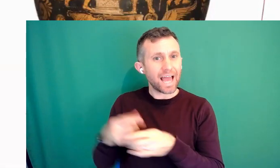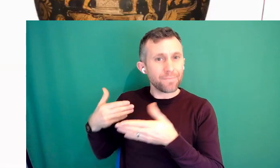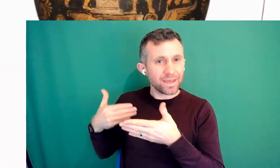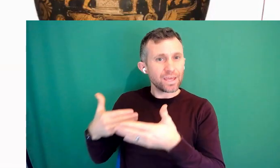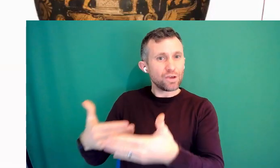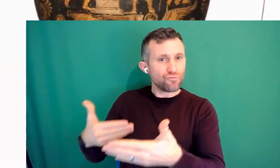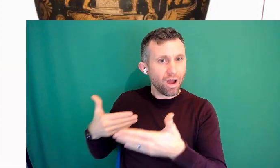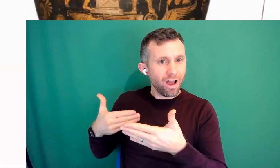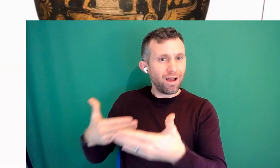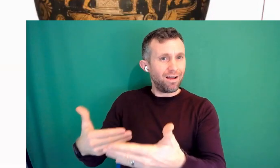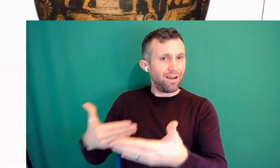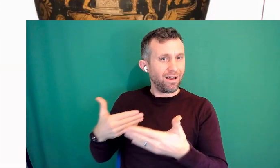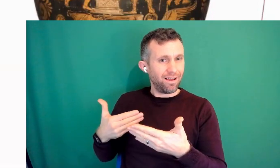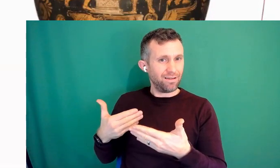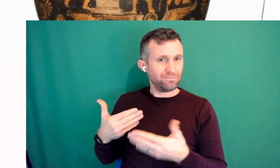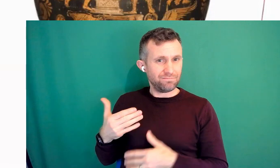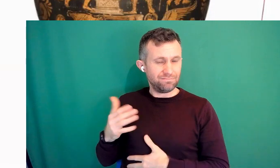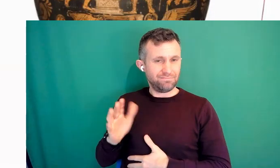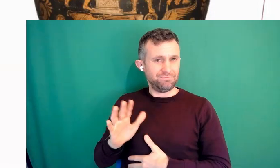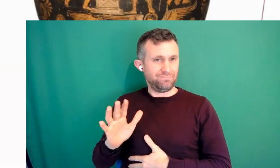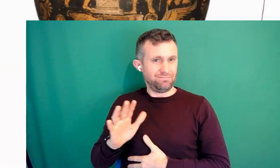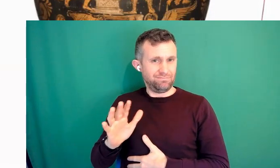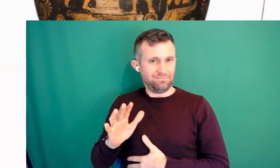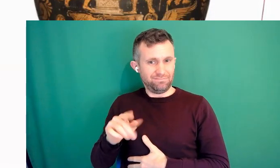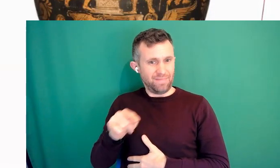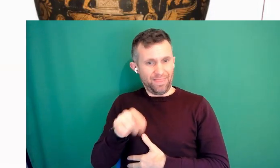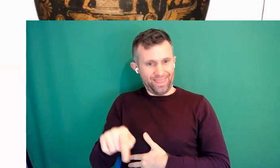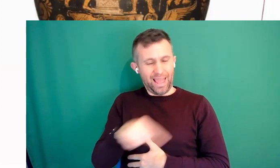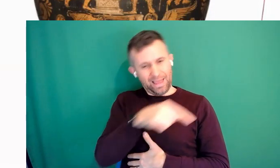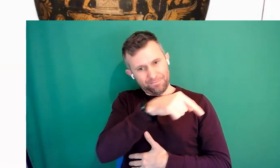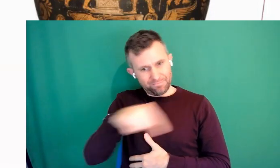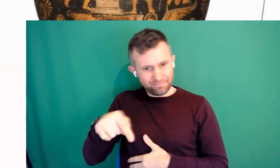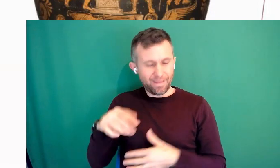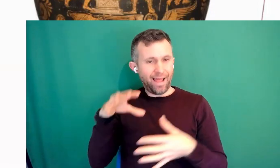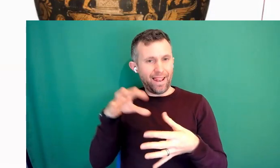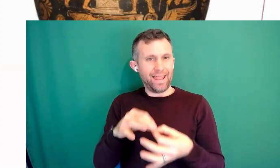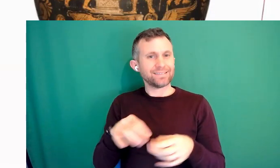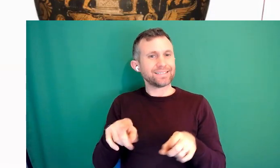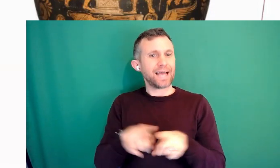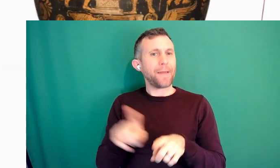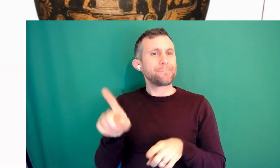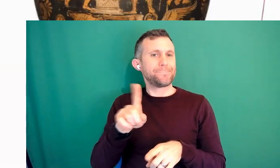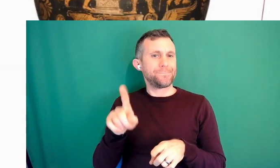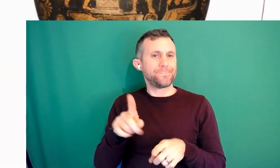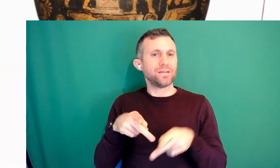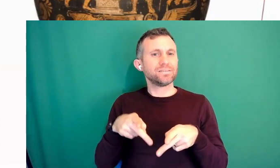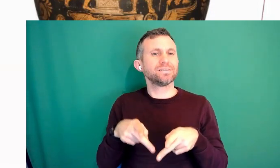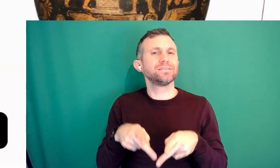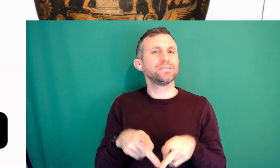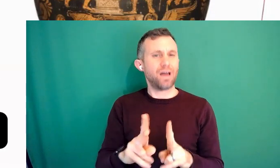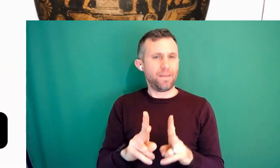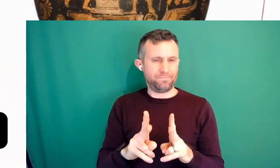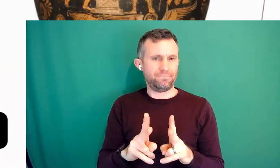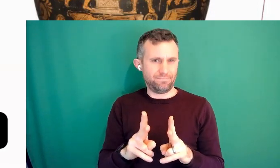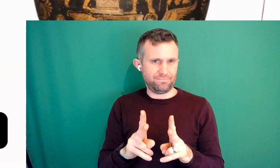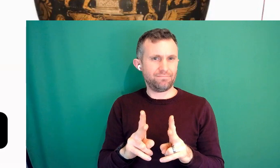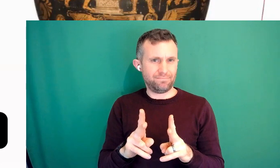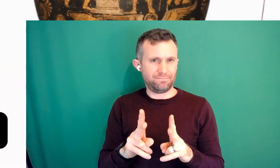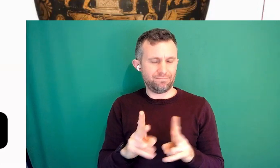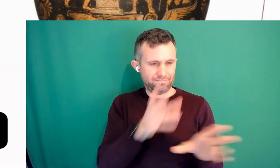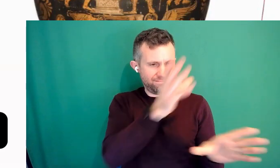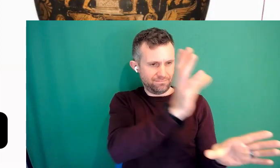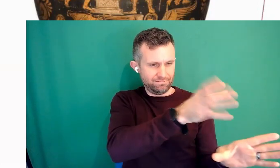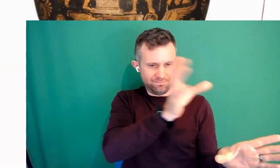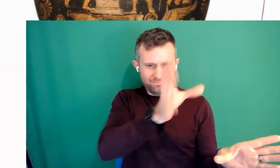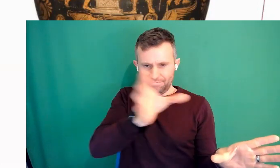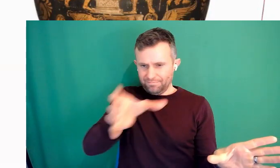Here is a closer look at the Apulian vase. On the right is an image of the whole vase, and on the left there is a close-up of